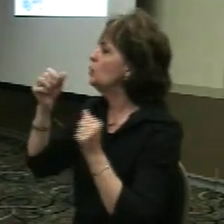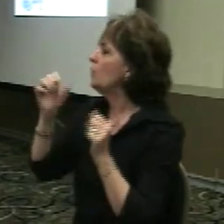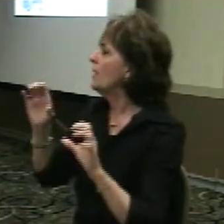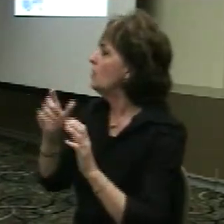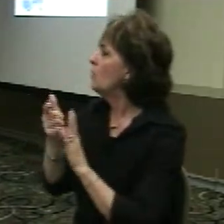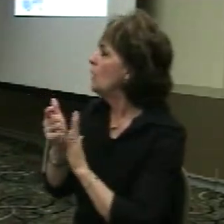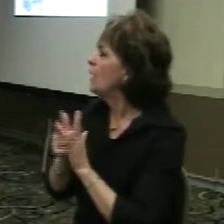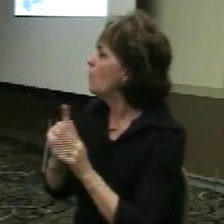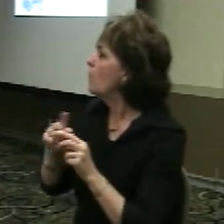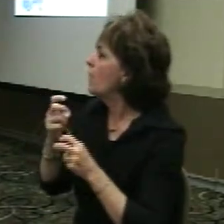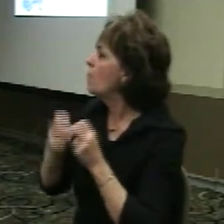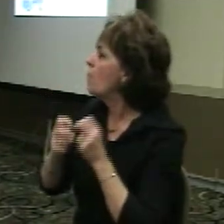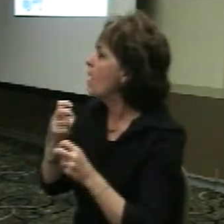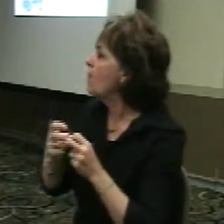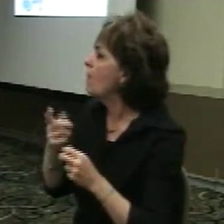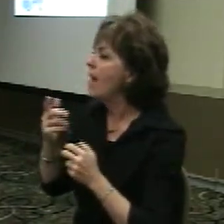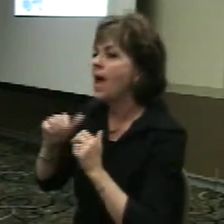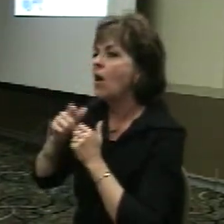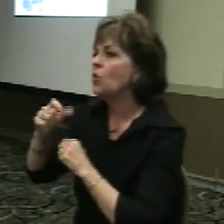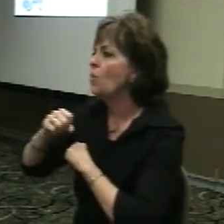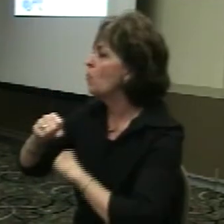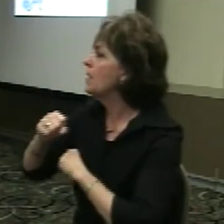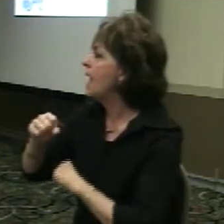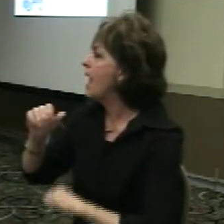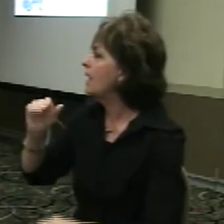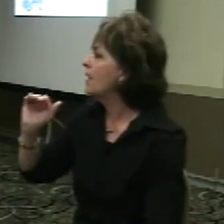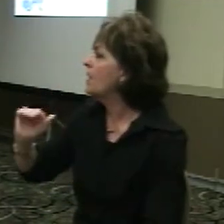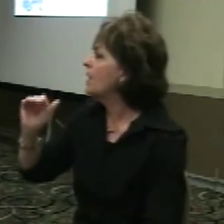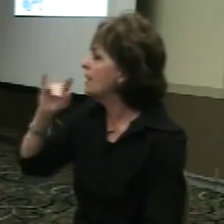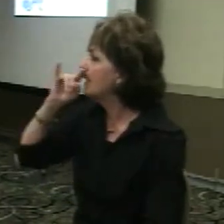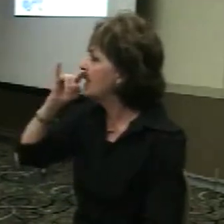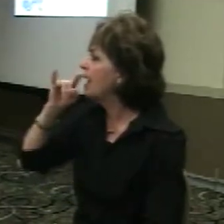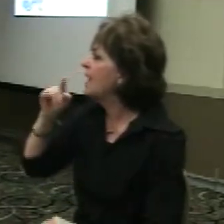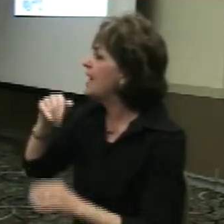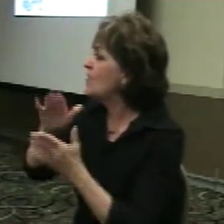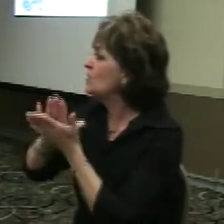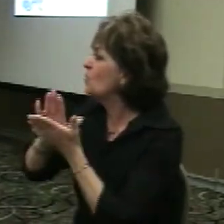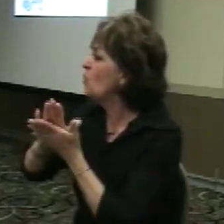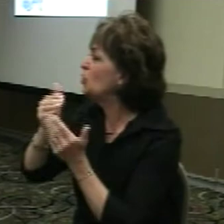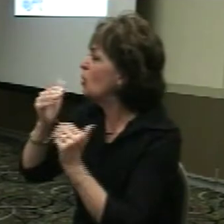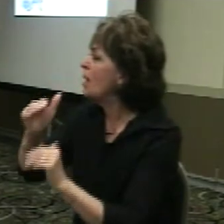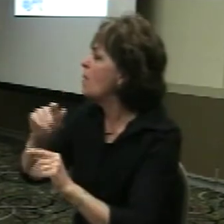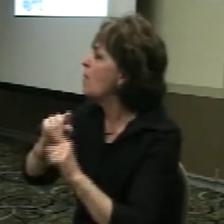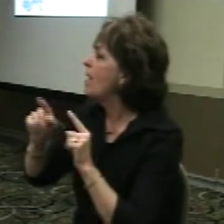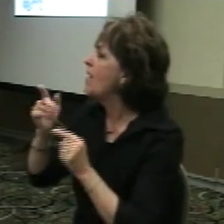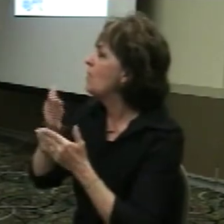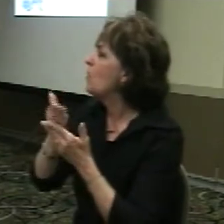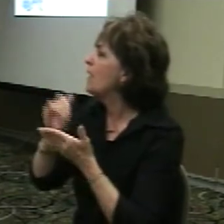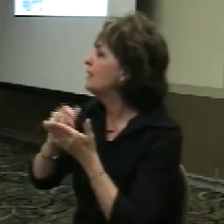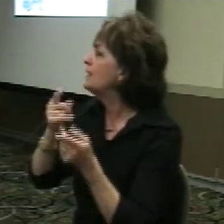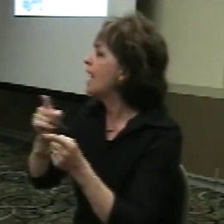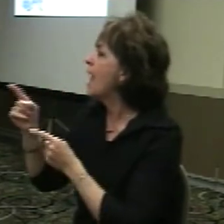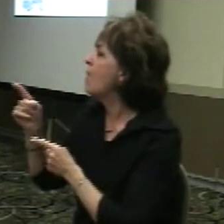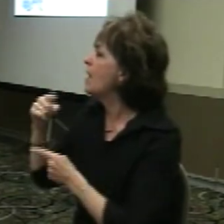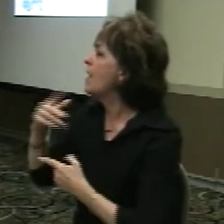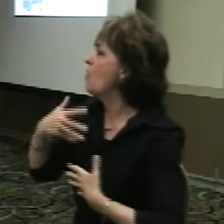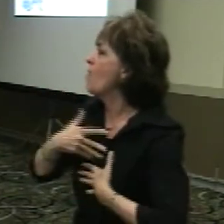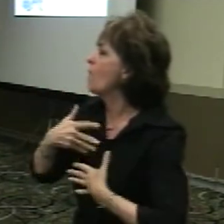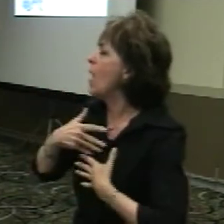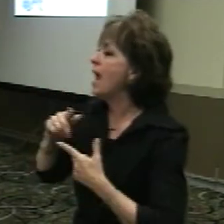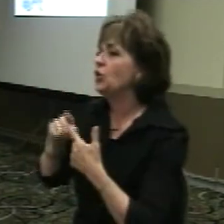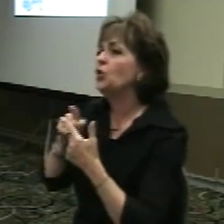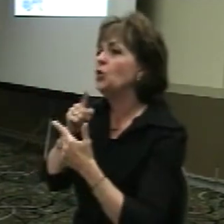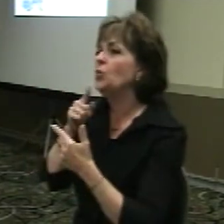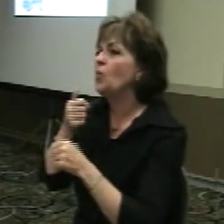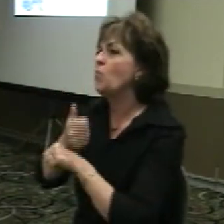but then the problem is, how do you protect that kid? In the schools, there's only so much you can do, but there are things that happen, and they're afraid to press